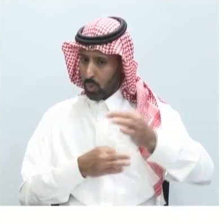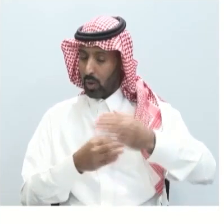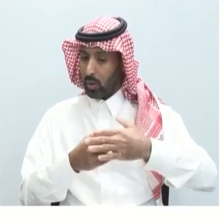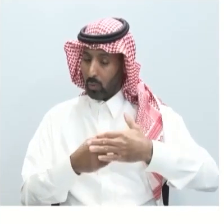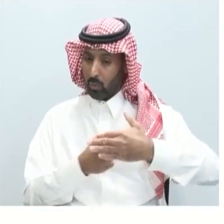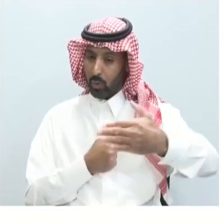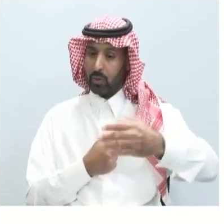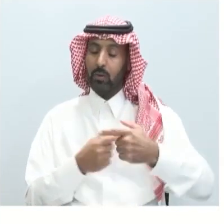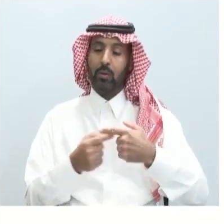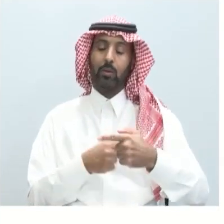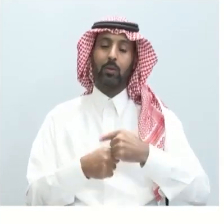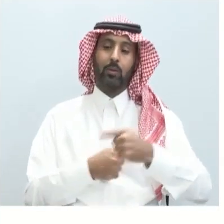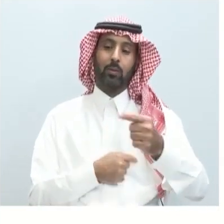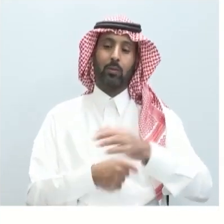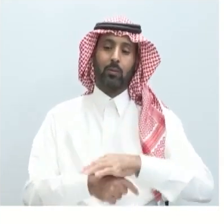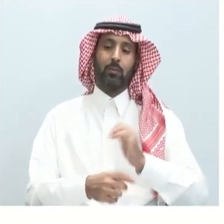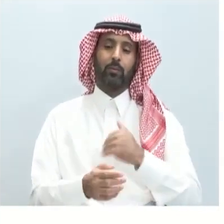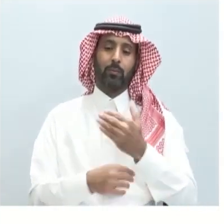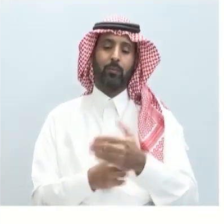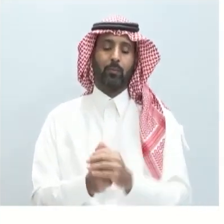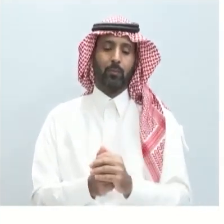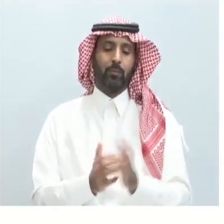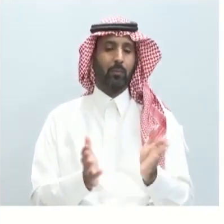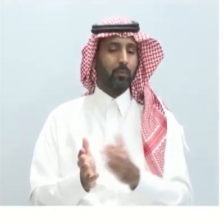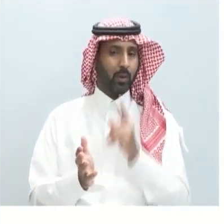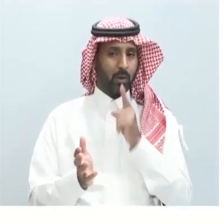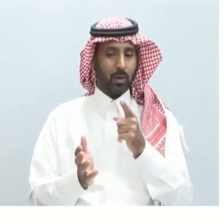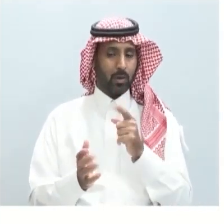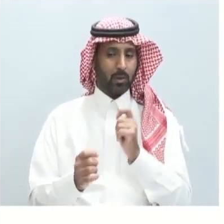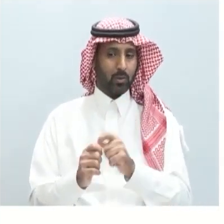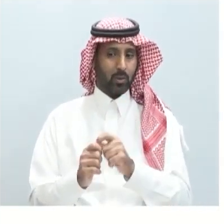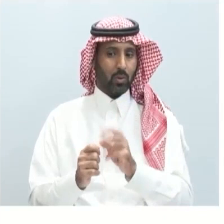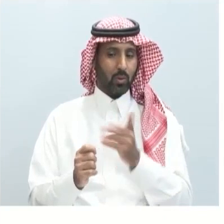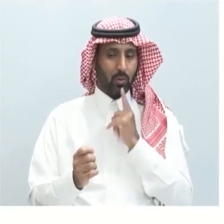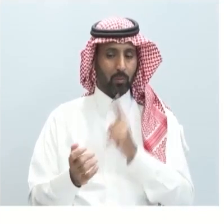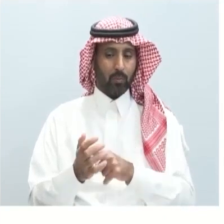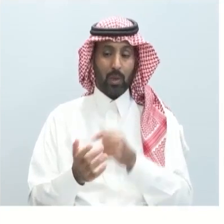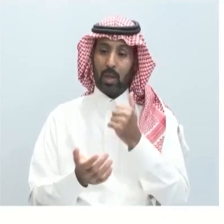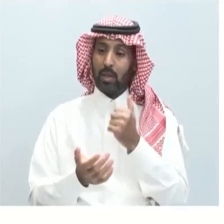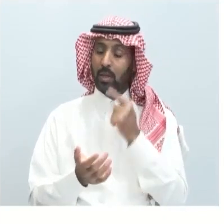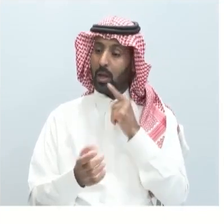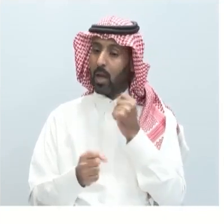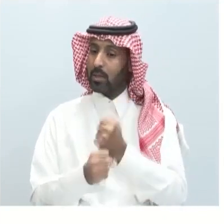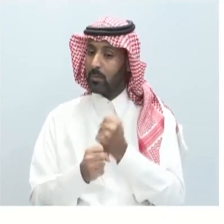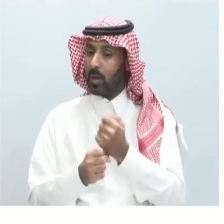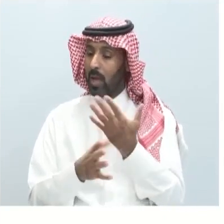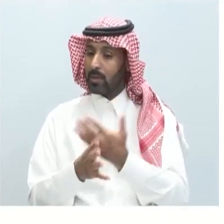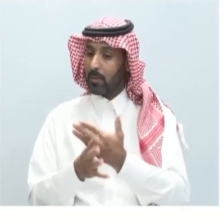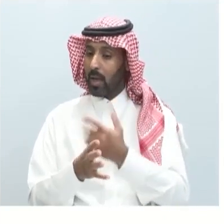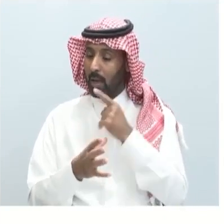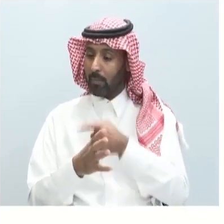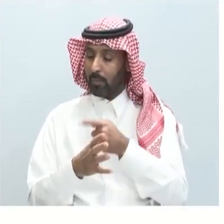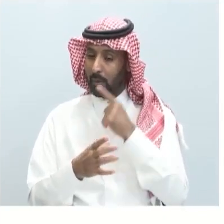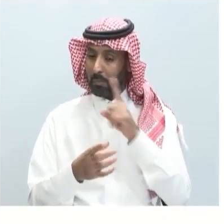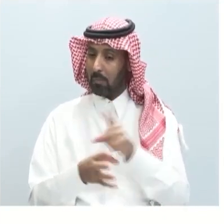be maintained for a long period of time. Can you suggest some factors that would make an environment